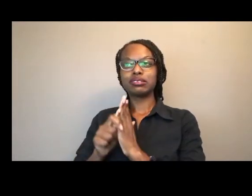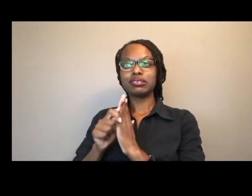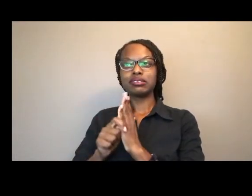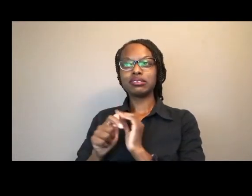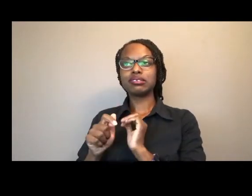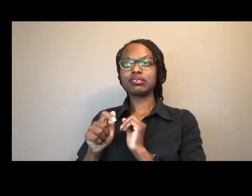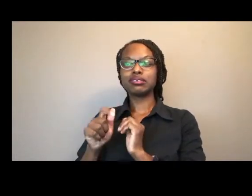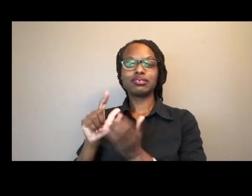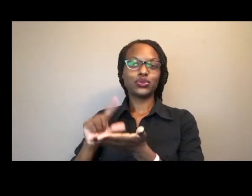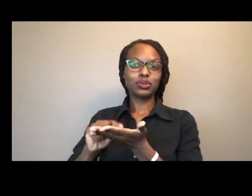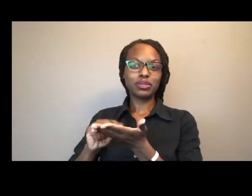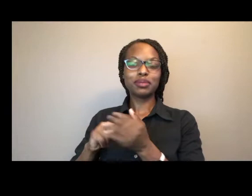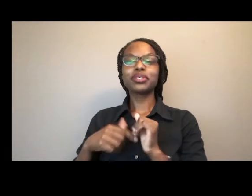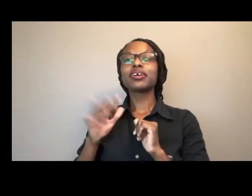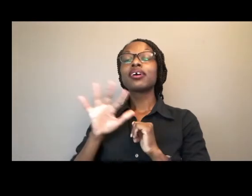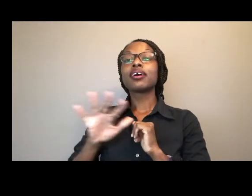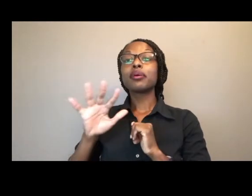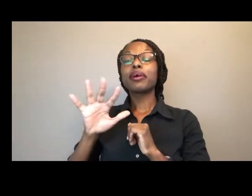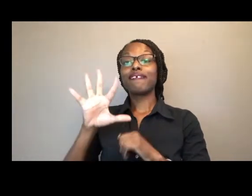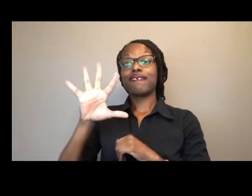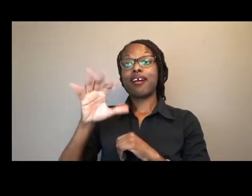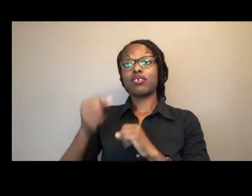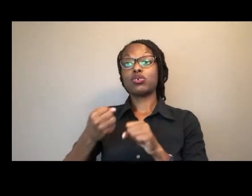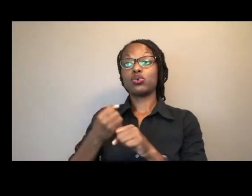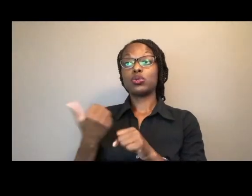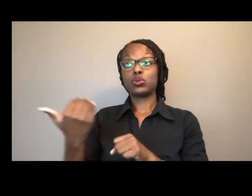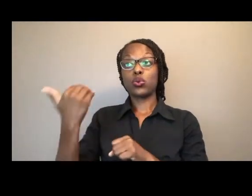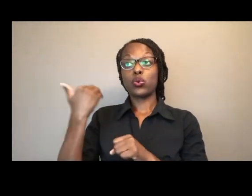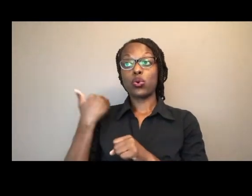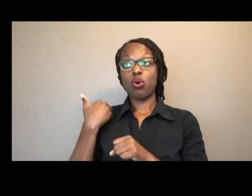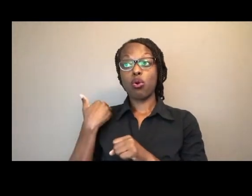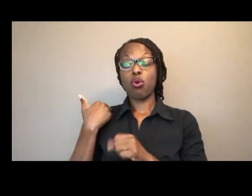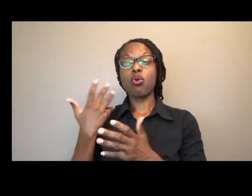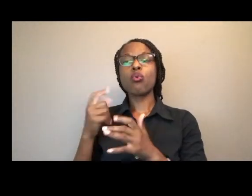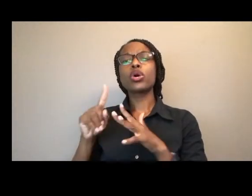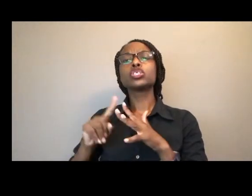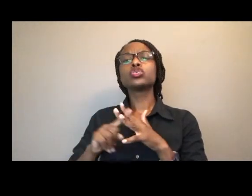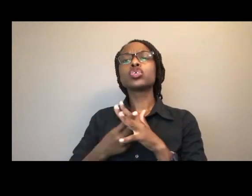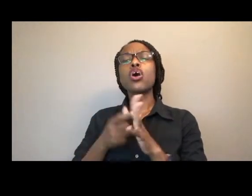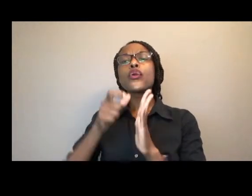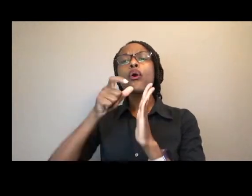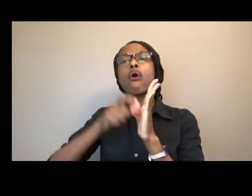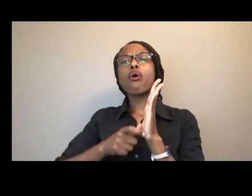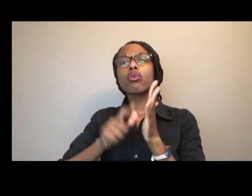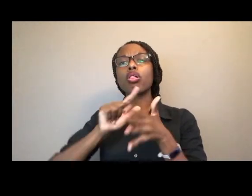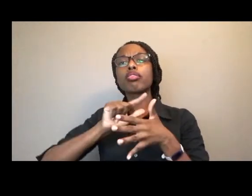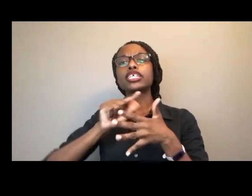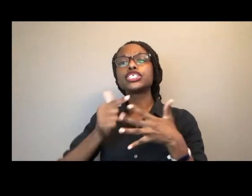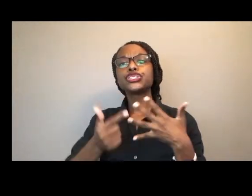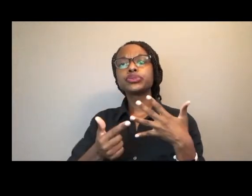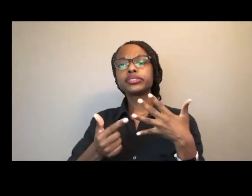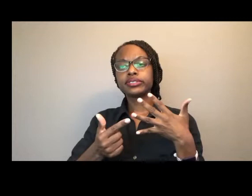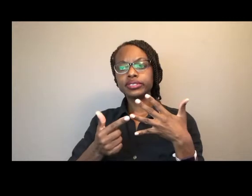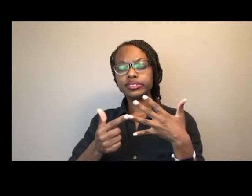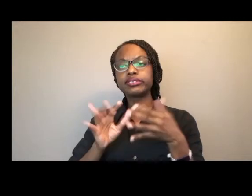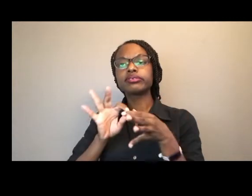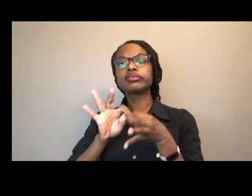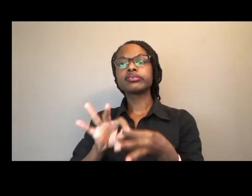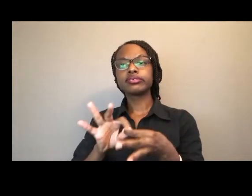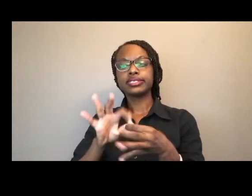about 5 years ago, wanted to start a series on